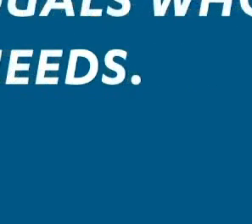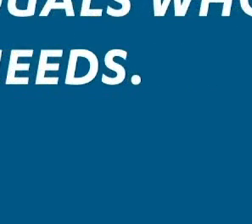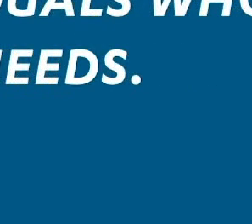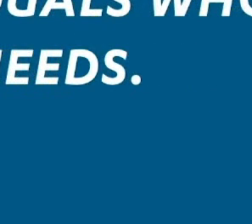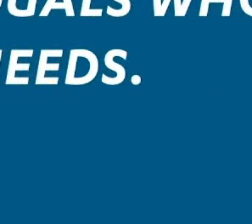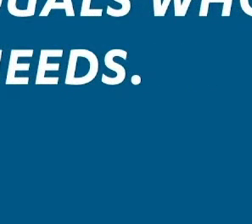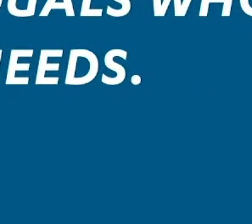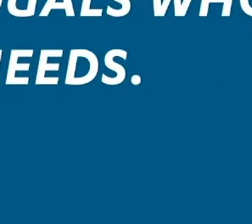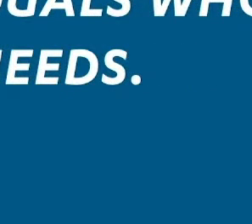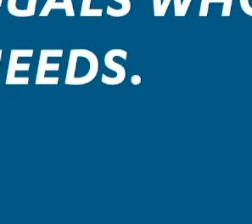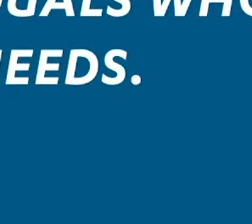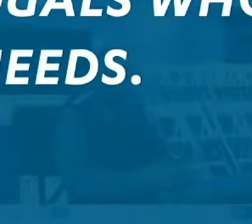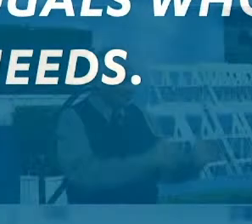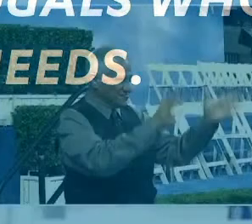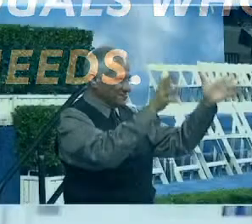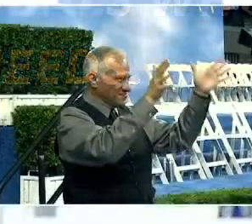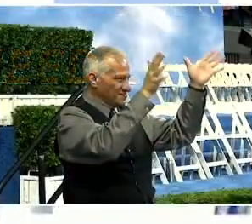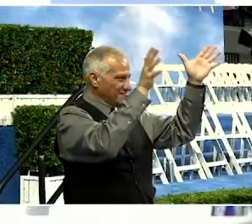2023.